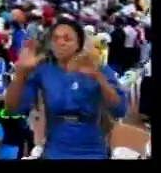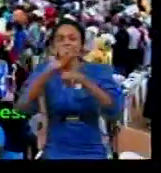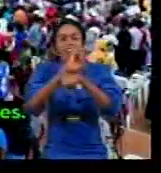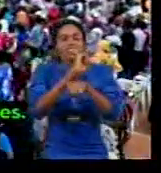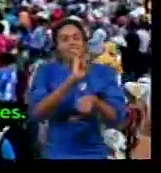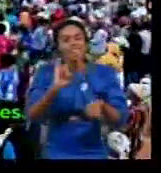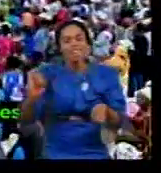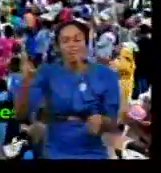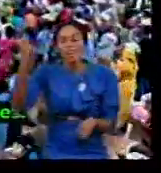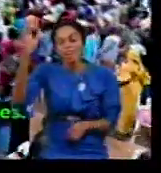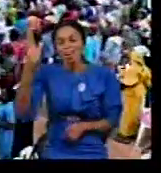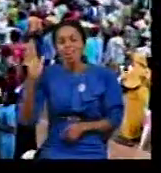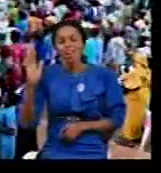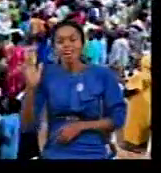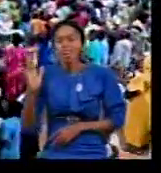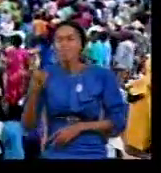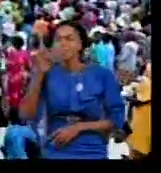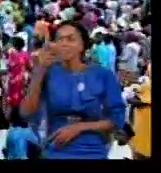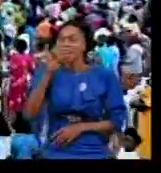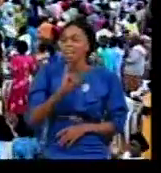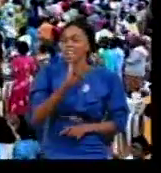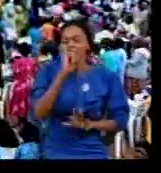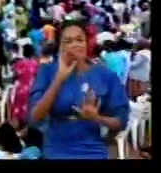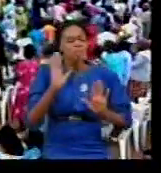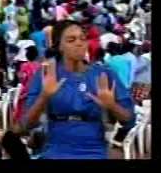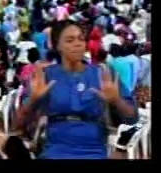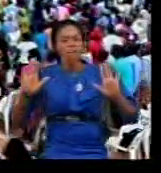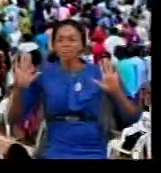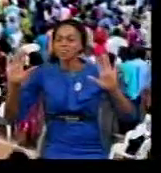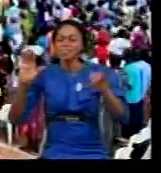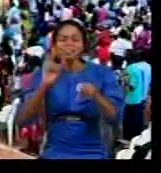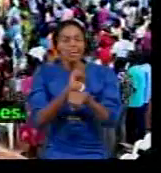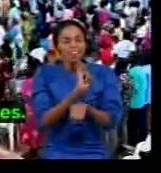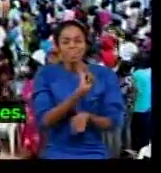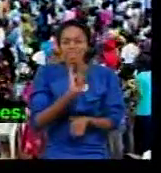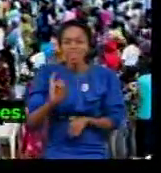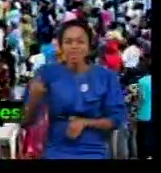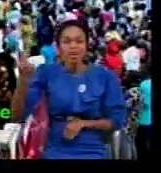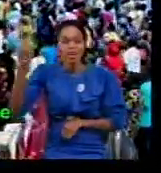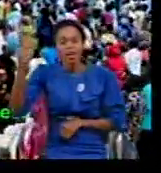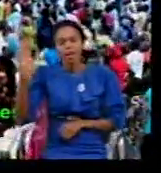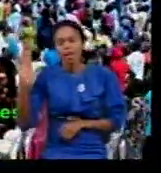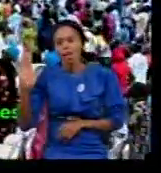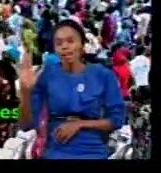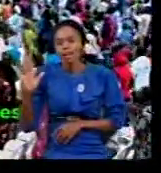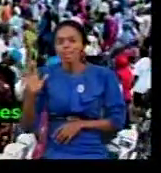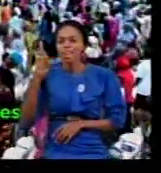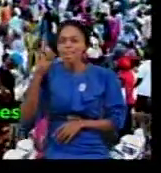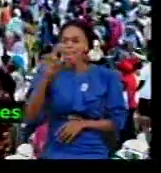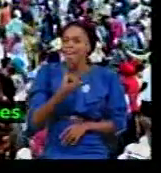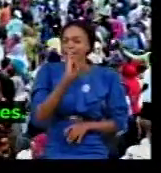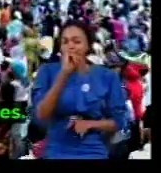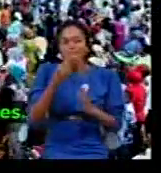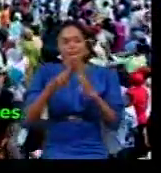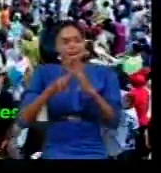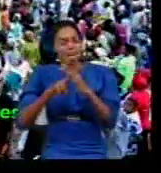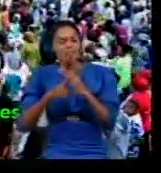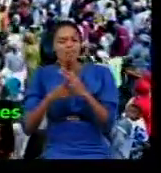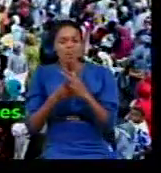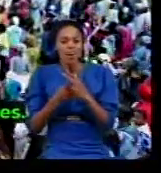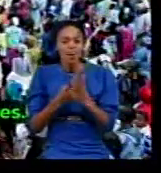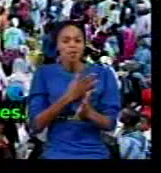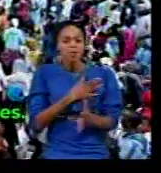verse 13, howbeit when he, the Spirit of truth, is come, he will guide you into how much of